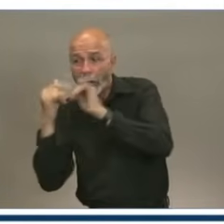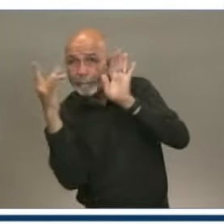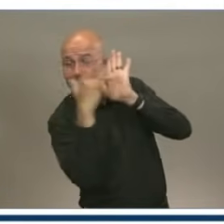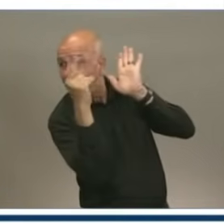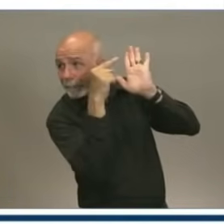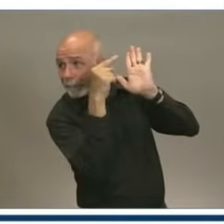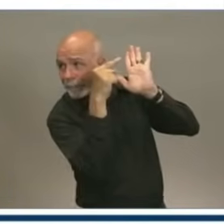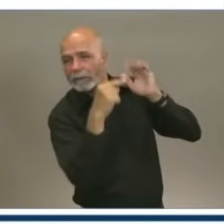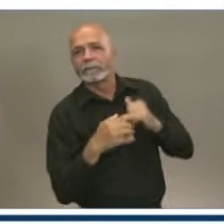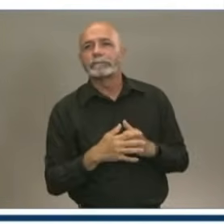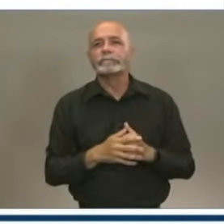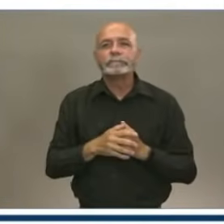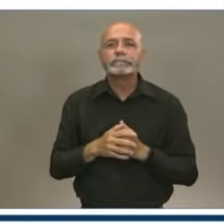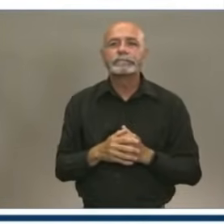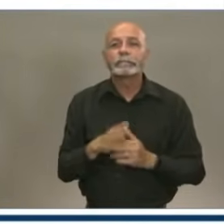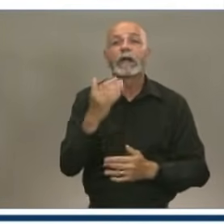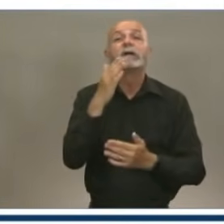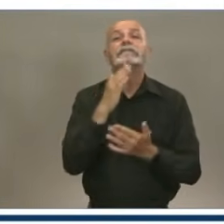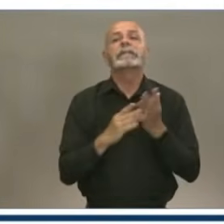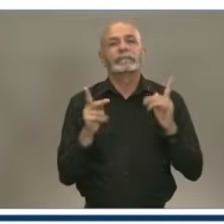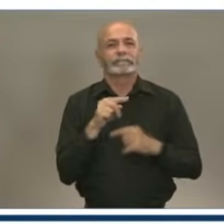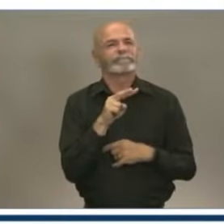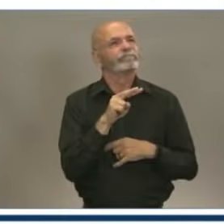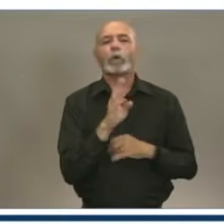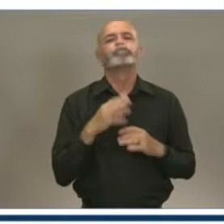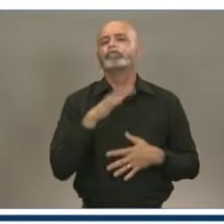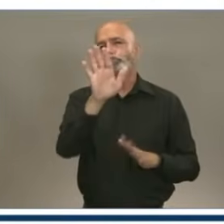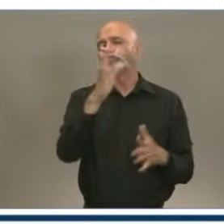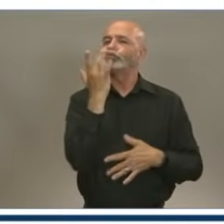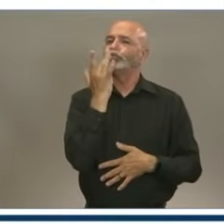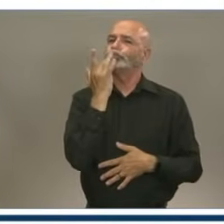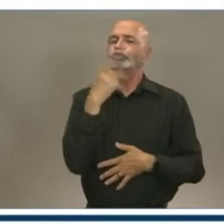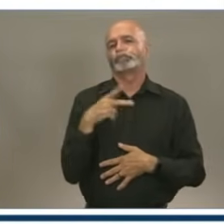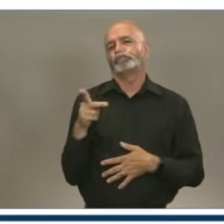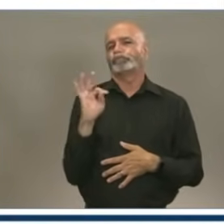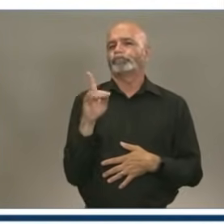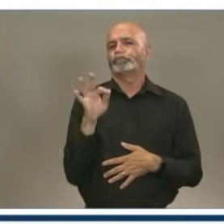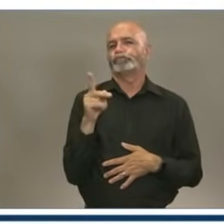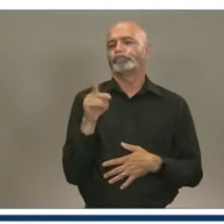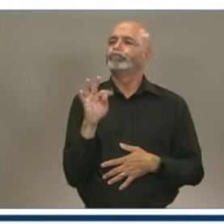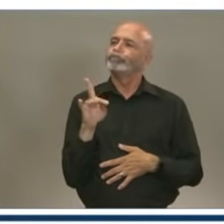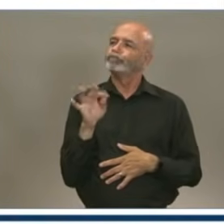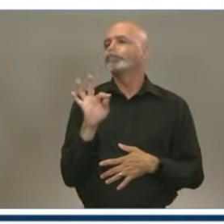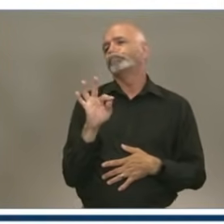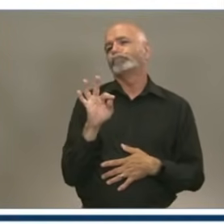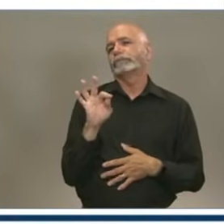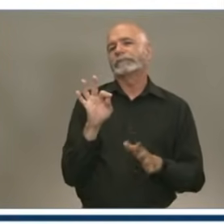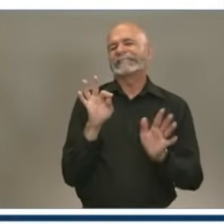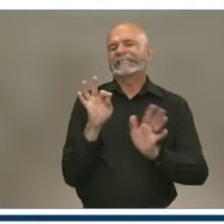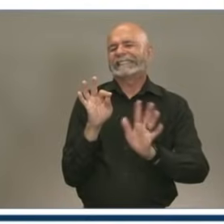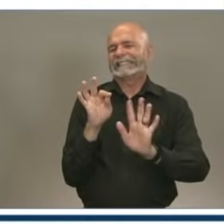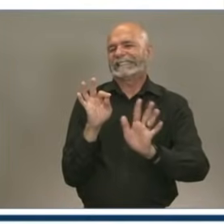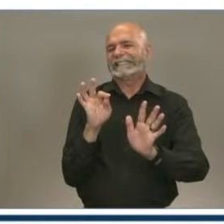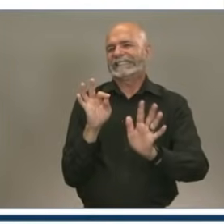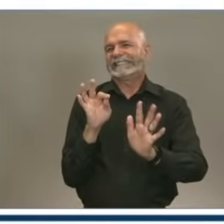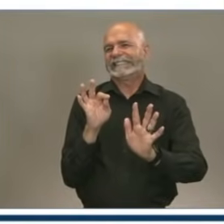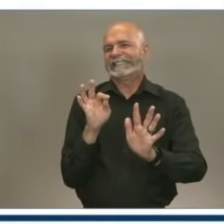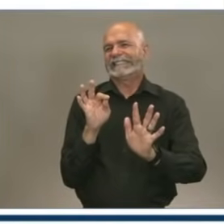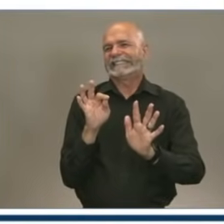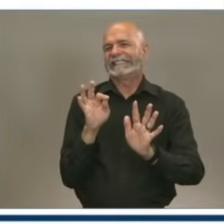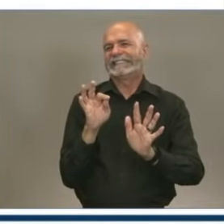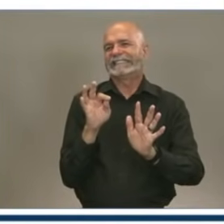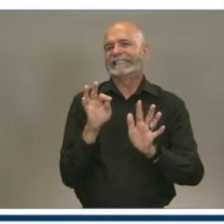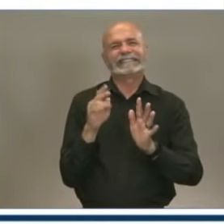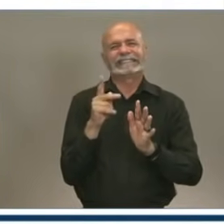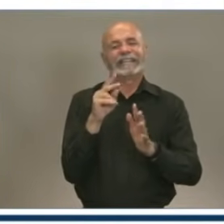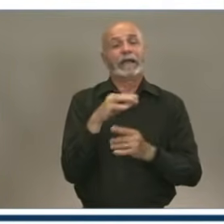who's simply waiting for Pfizer, please do not wait. There is no real difference between Pfizer and Moderna. Both are